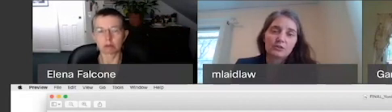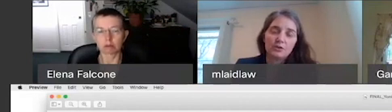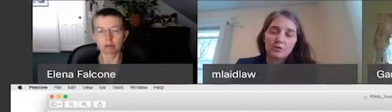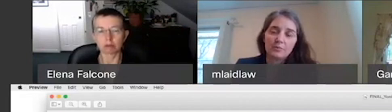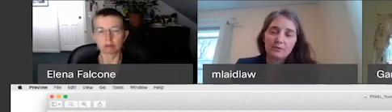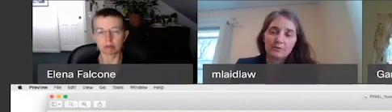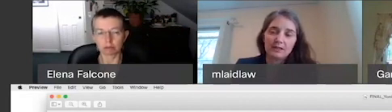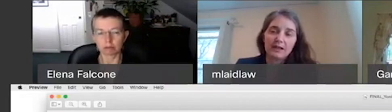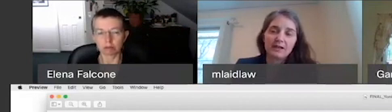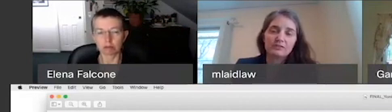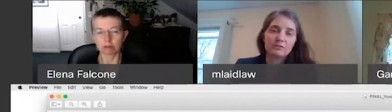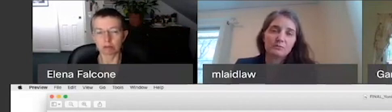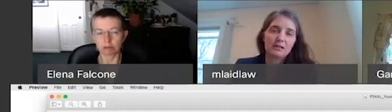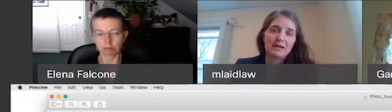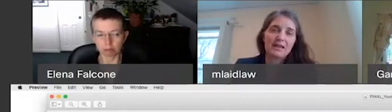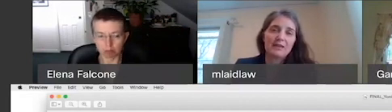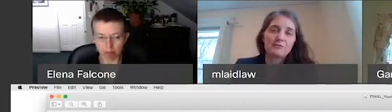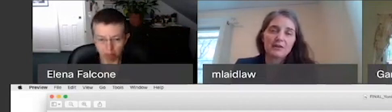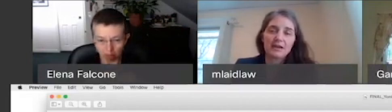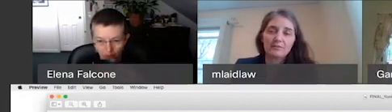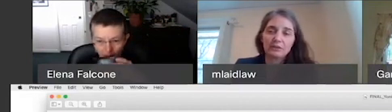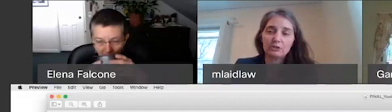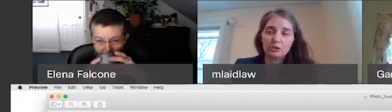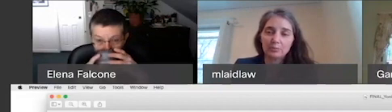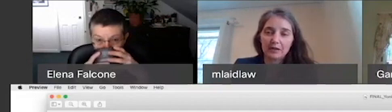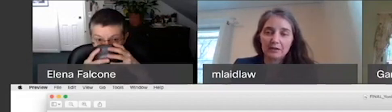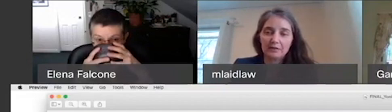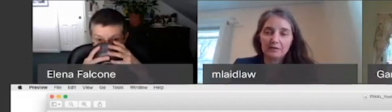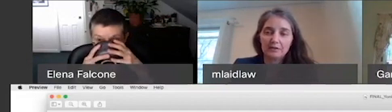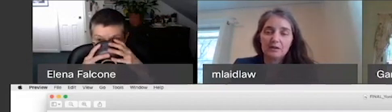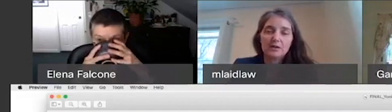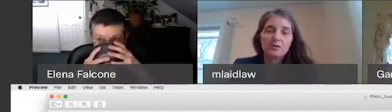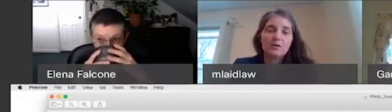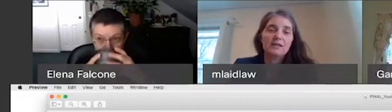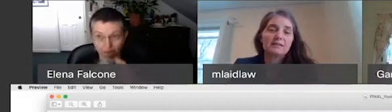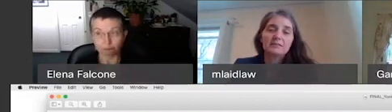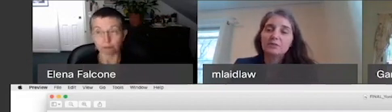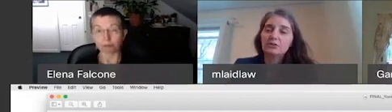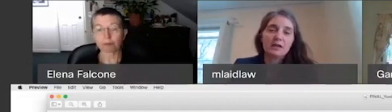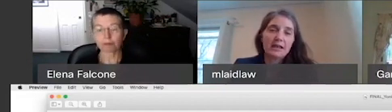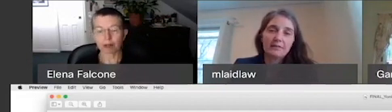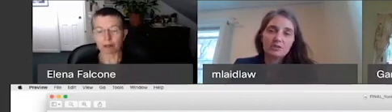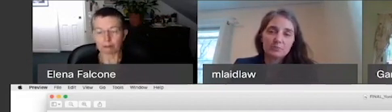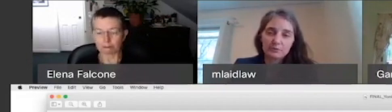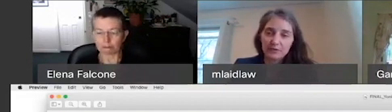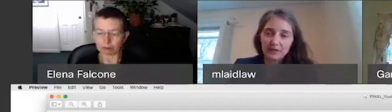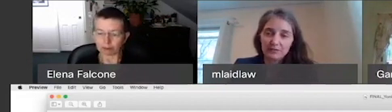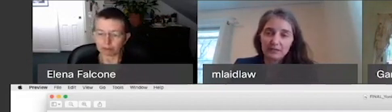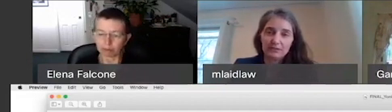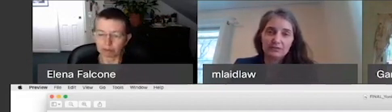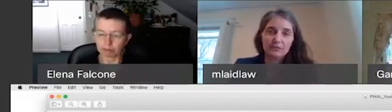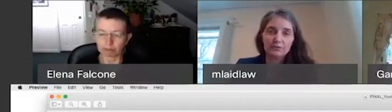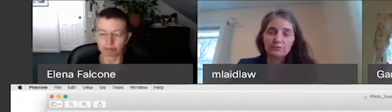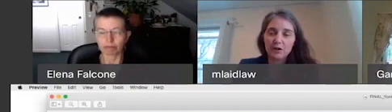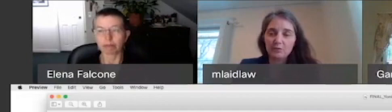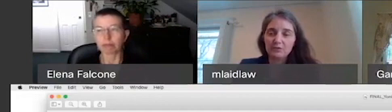nursing home benefit has to apply a 5-year look back. It doesn't mean you're not eligible for 5 years